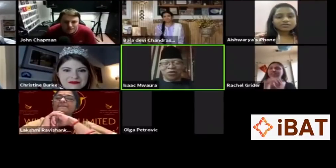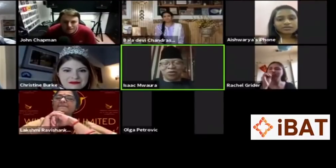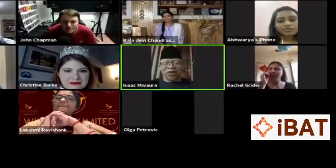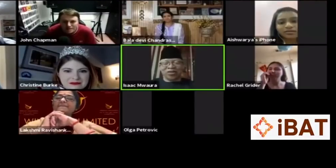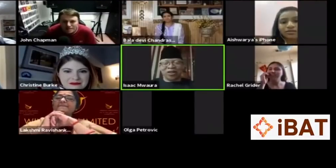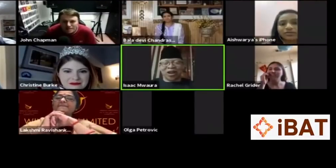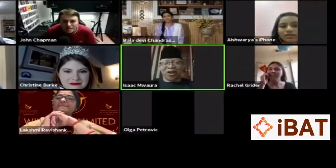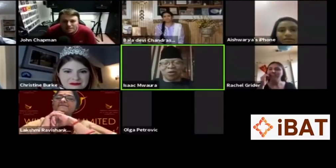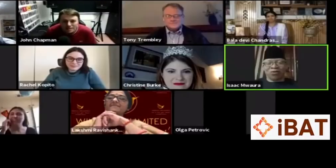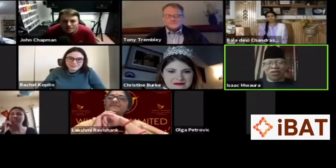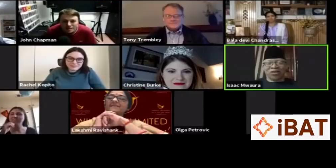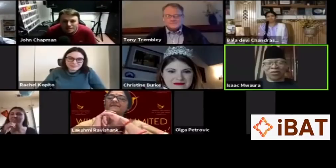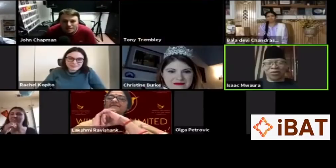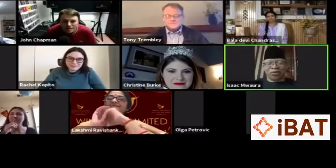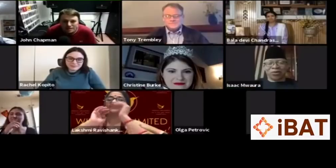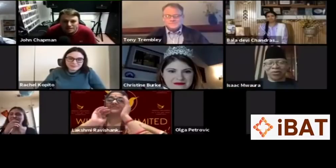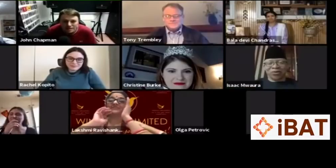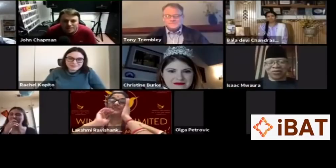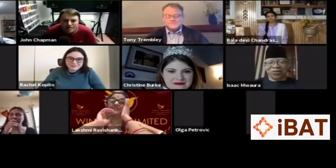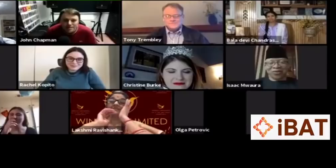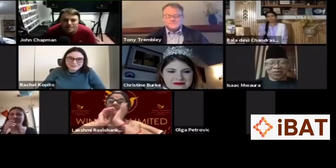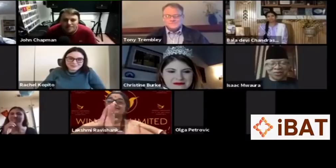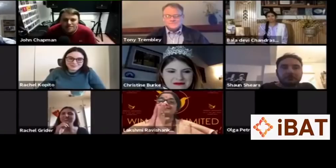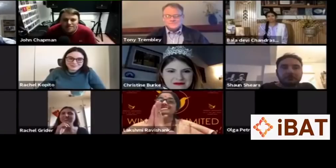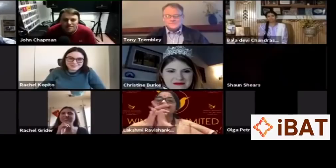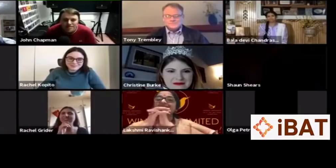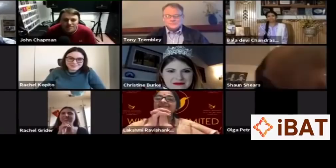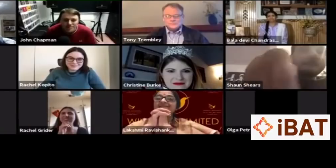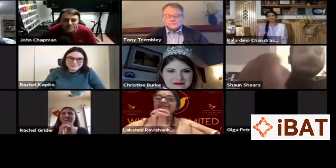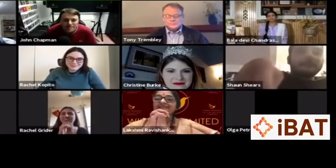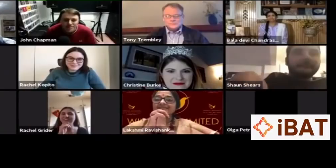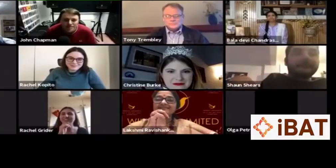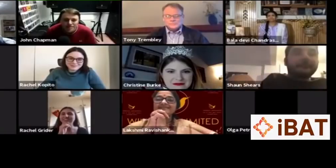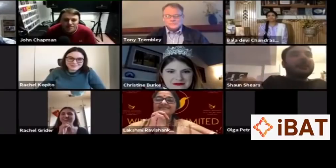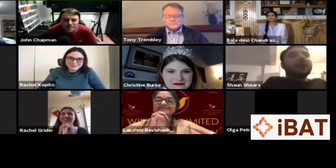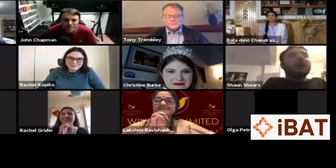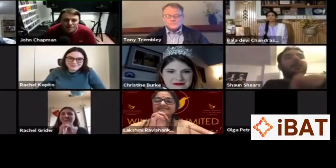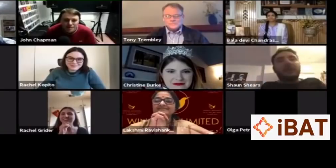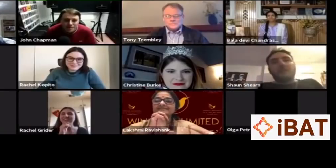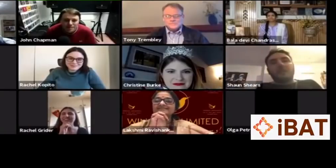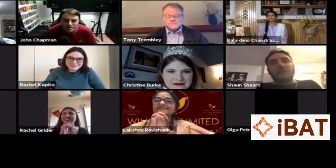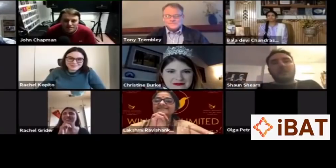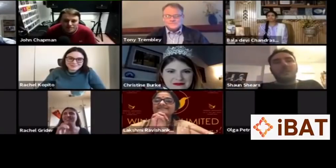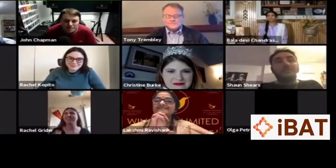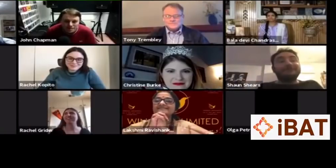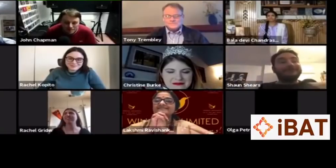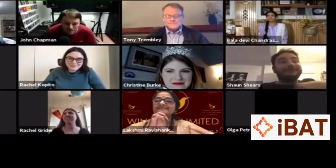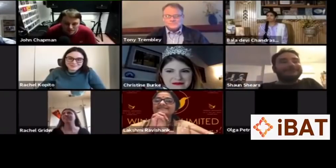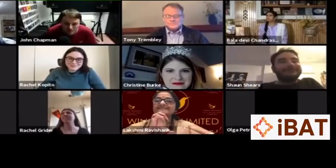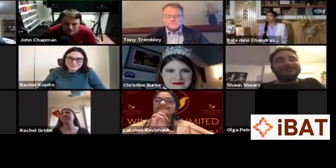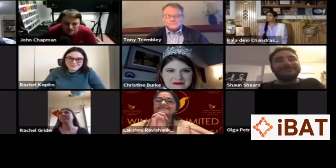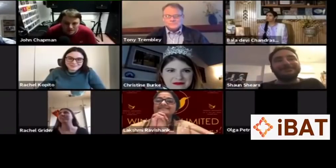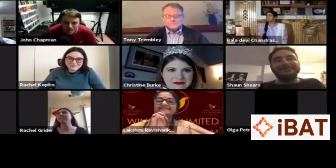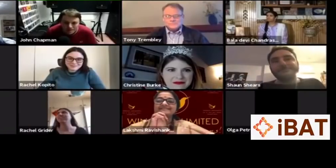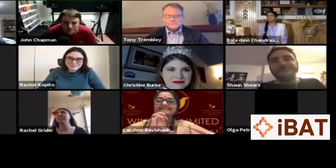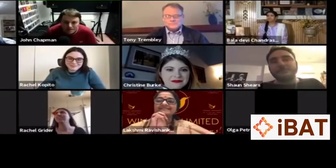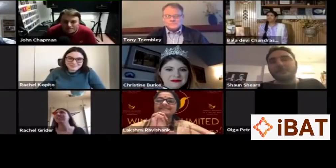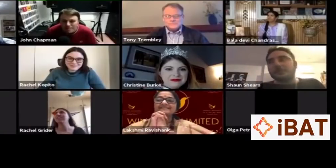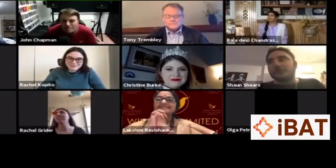have 1, 2, 3 and say hi, all of us at a go? Yeah, I think some of the artists are having trouble getting on video. Okay, let's say